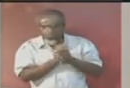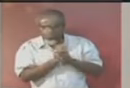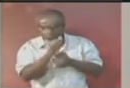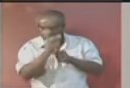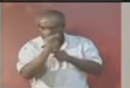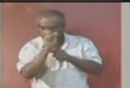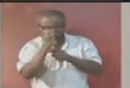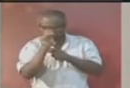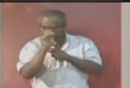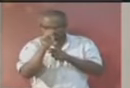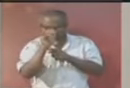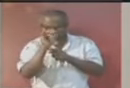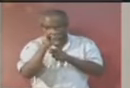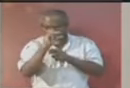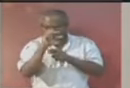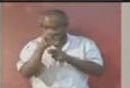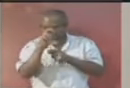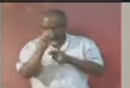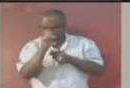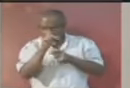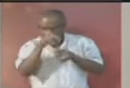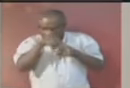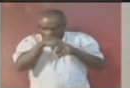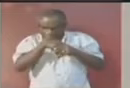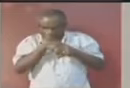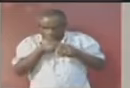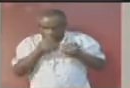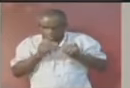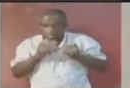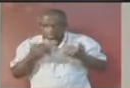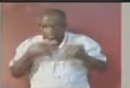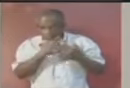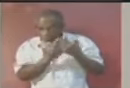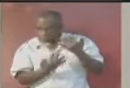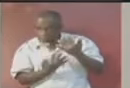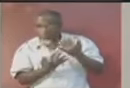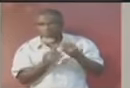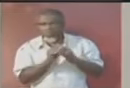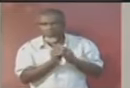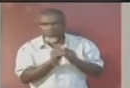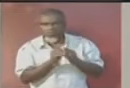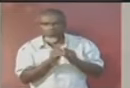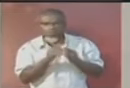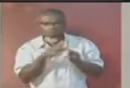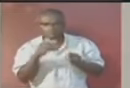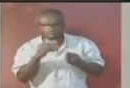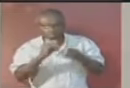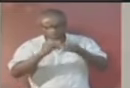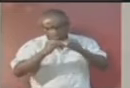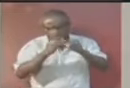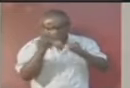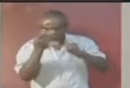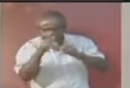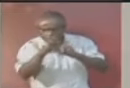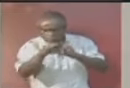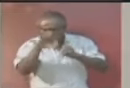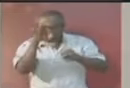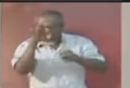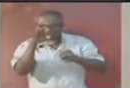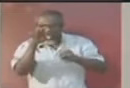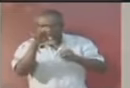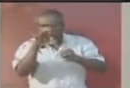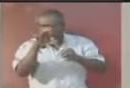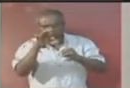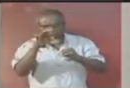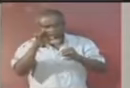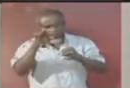years and over. So that what they said was, okay, we agreed that the numbers so far, I just want to say what they've published is an interim analysis.